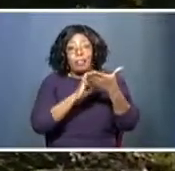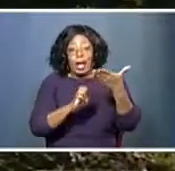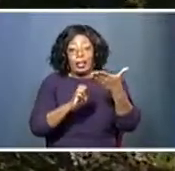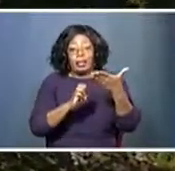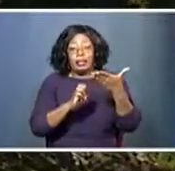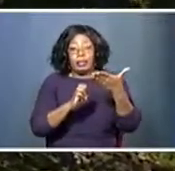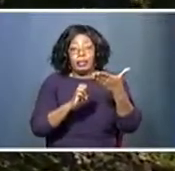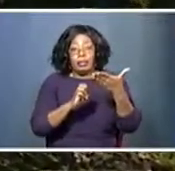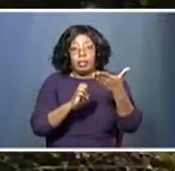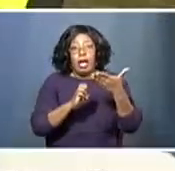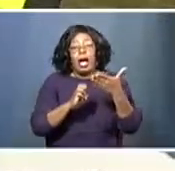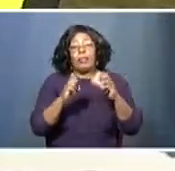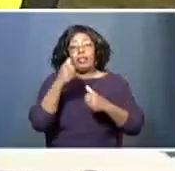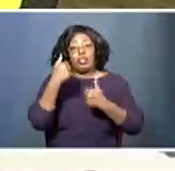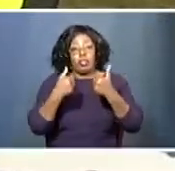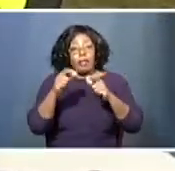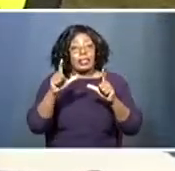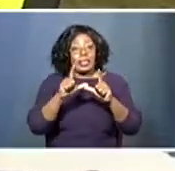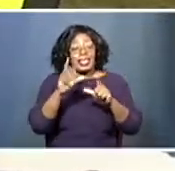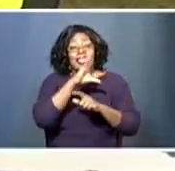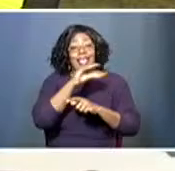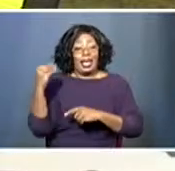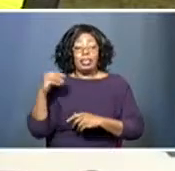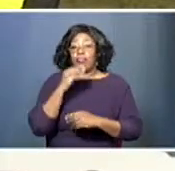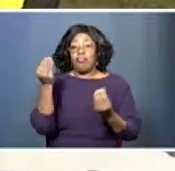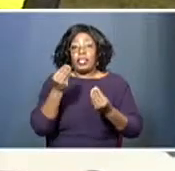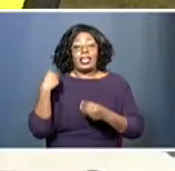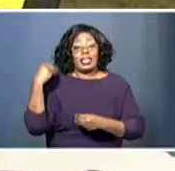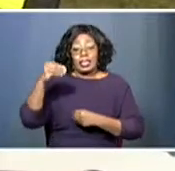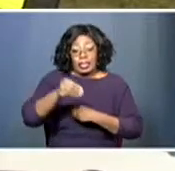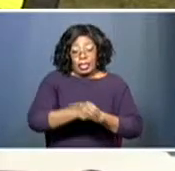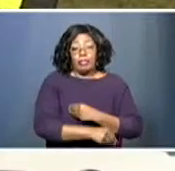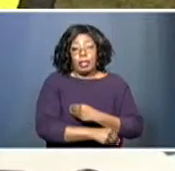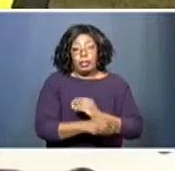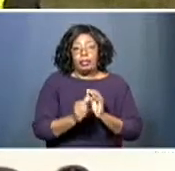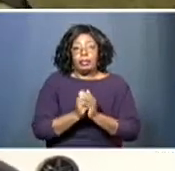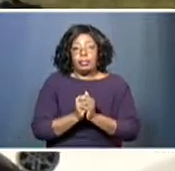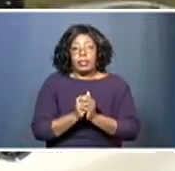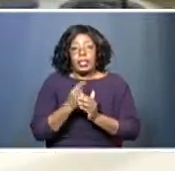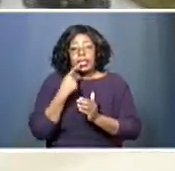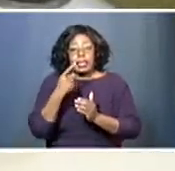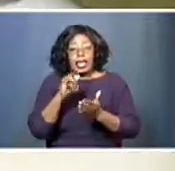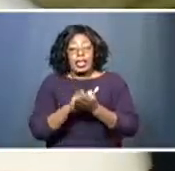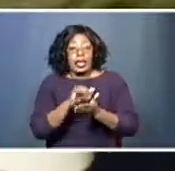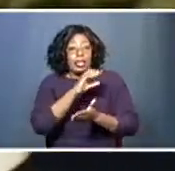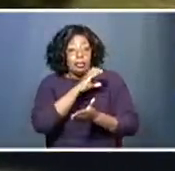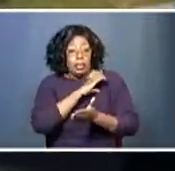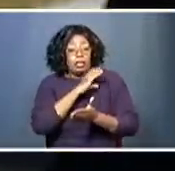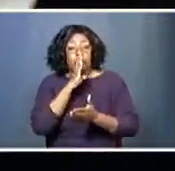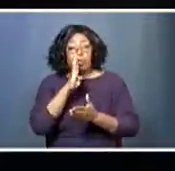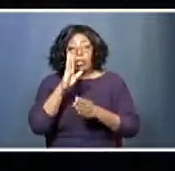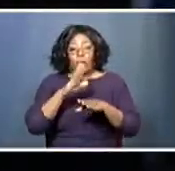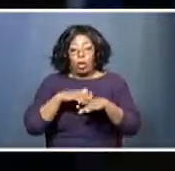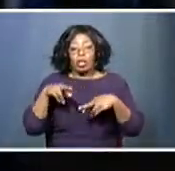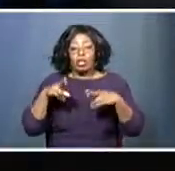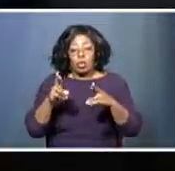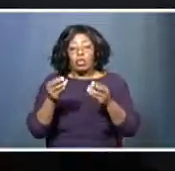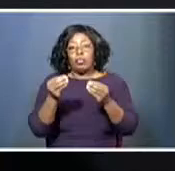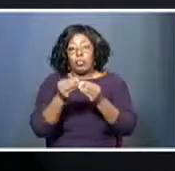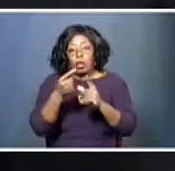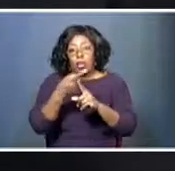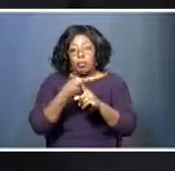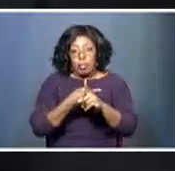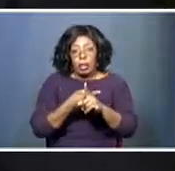to seatbelt violations. And traffic police say they will be more visible over the next few months in a continuing effort to fight crime and